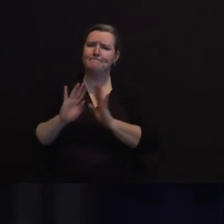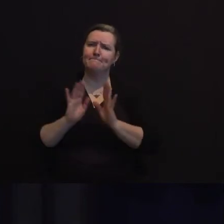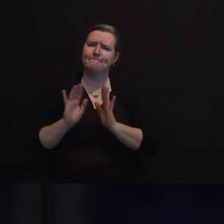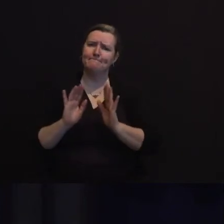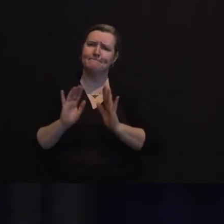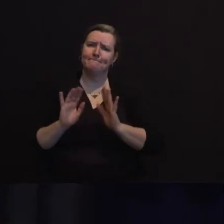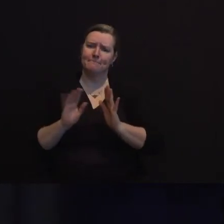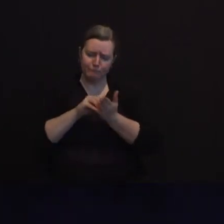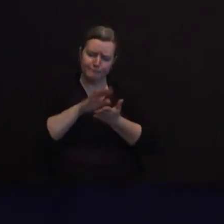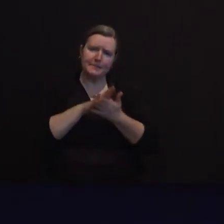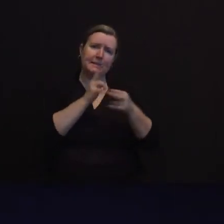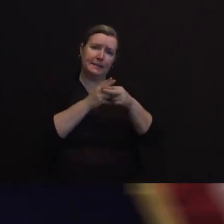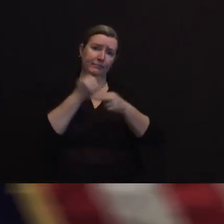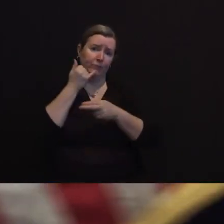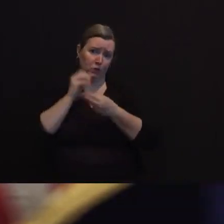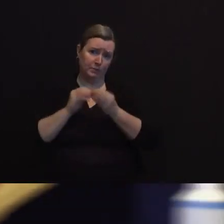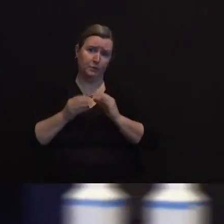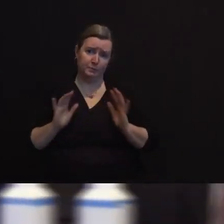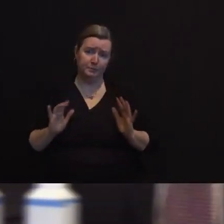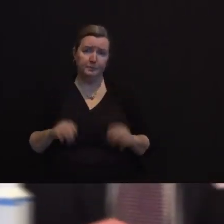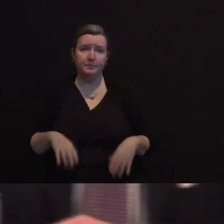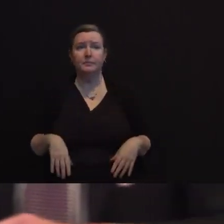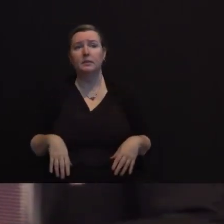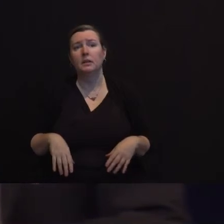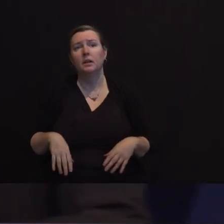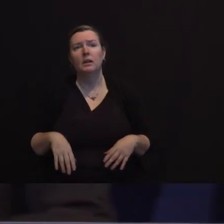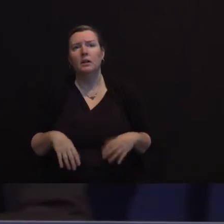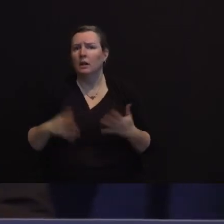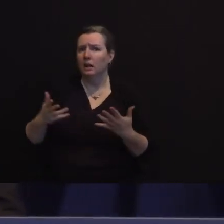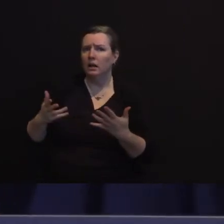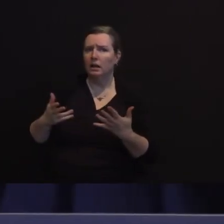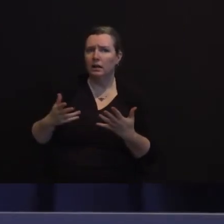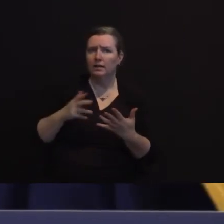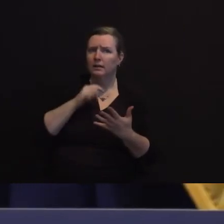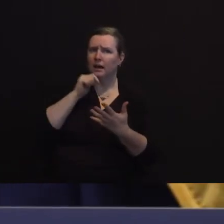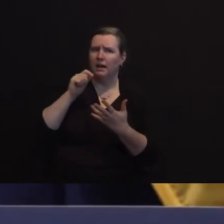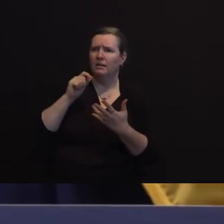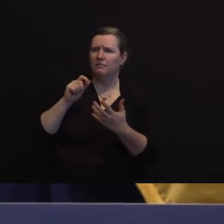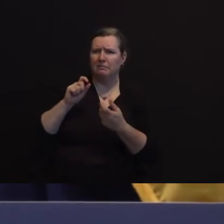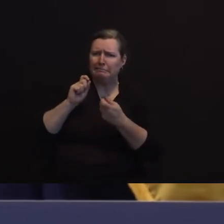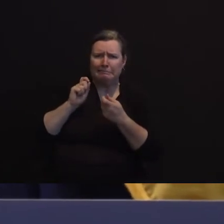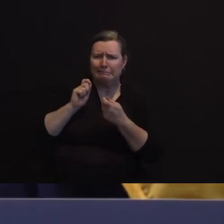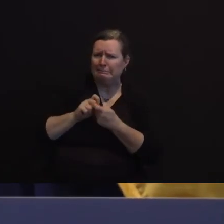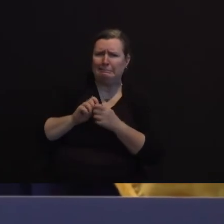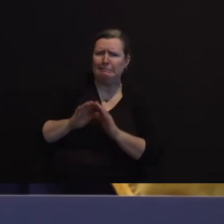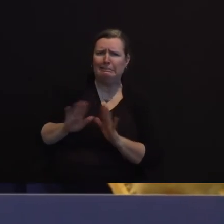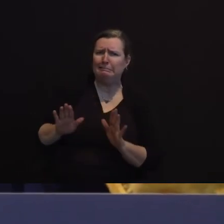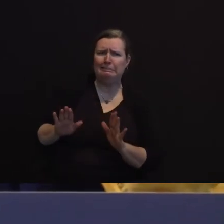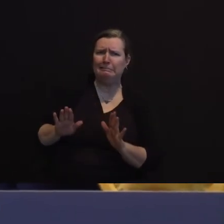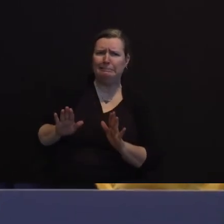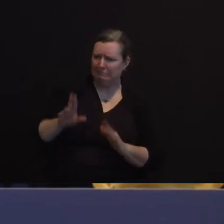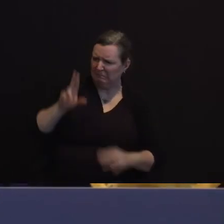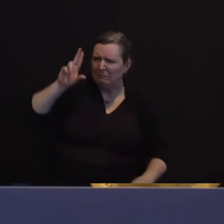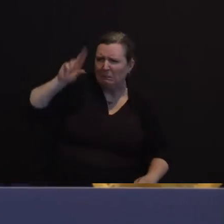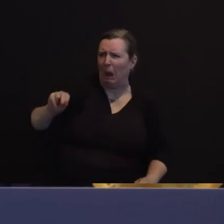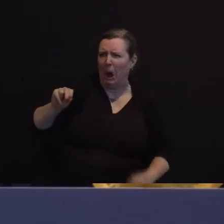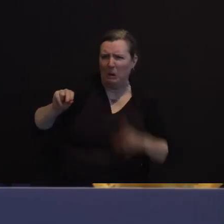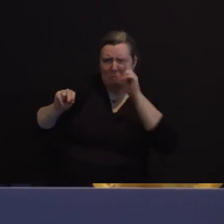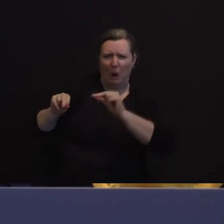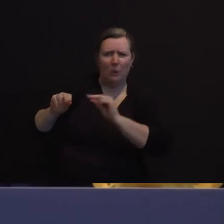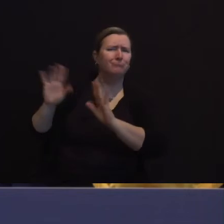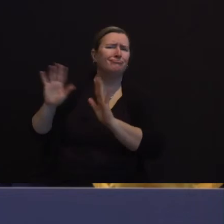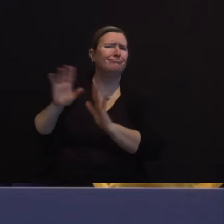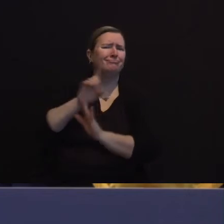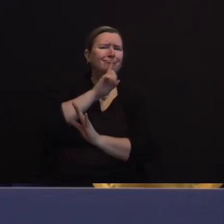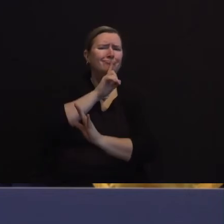And again, this is not, I was answering the question black and white. I mean, this, you can't say no, but the question is how do you sequence it?